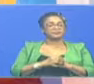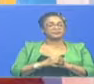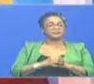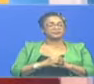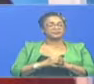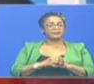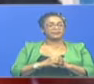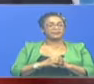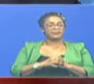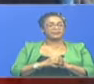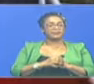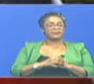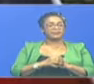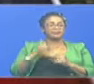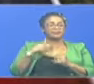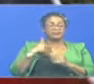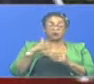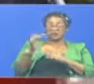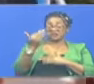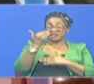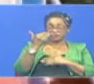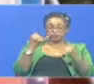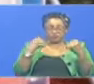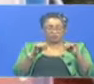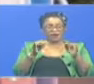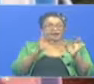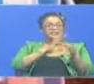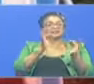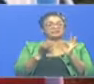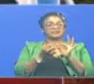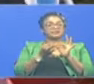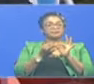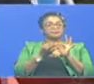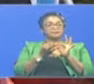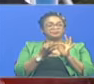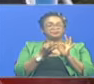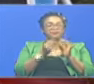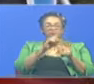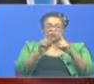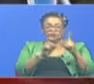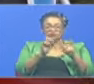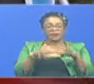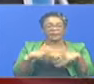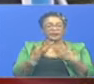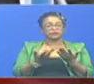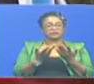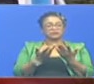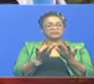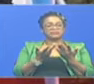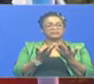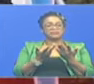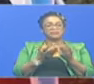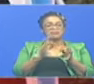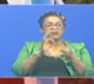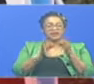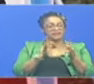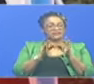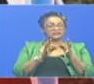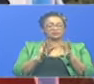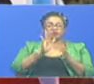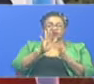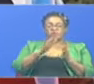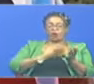Well, I was asked to try and interpret the question regarding whether if you are in your own vehicle,